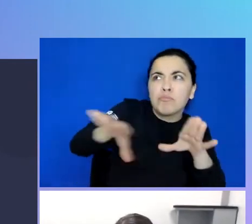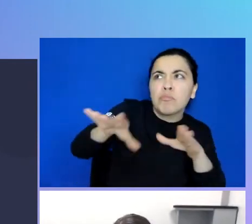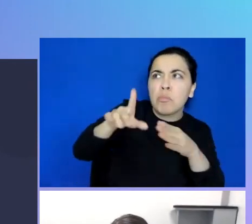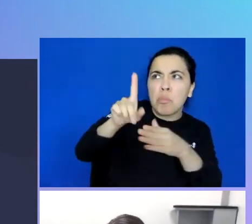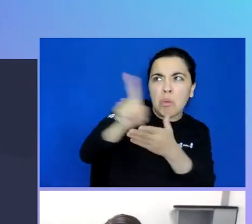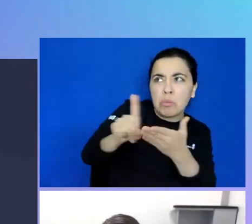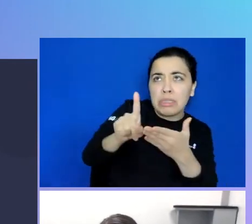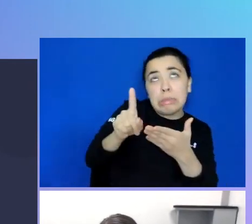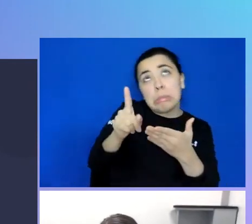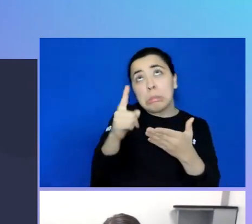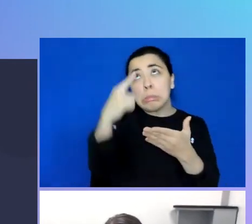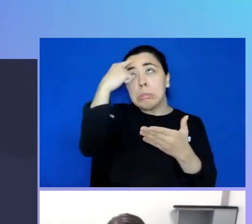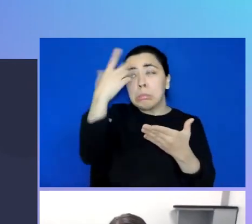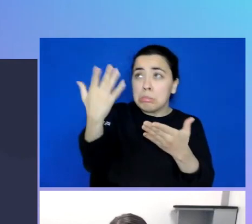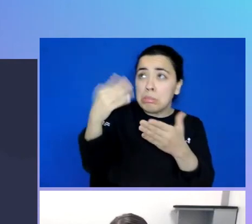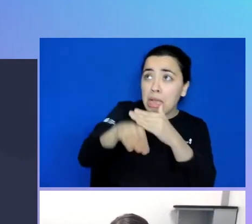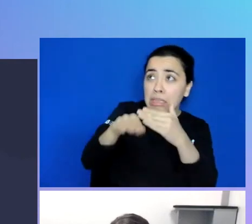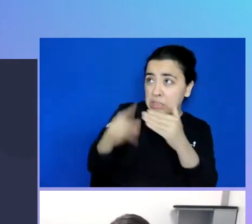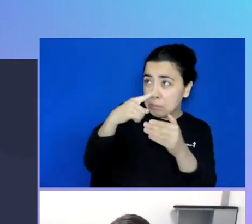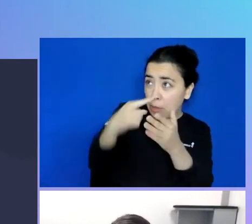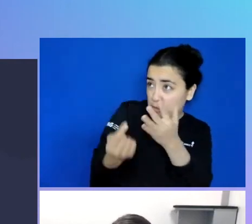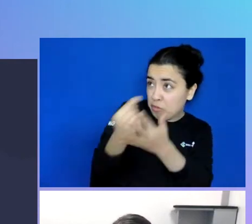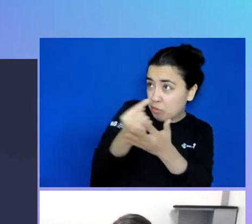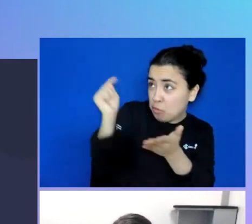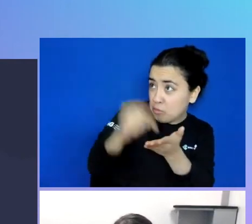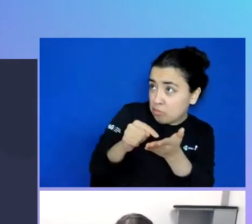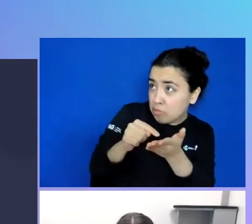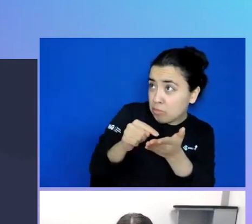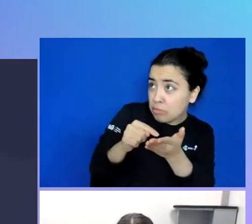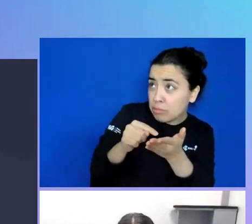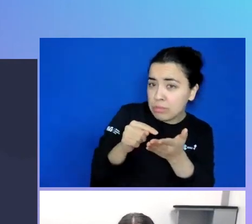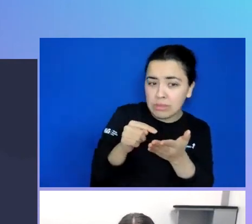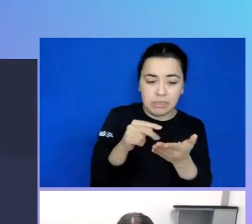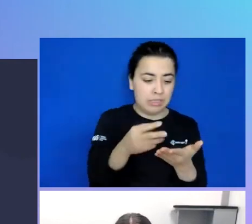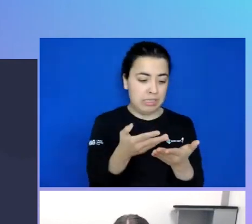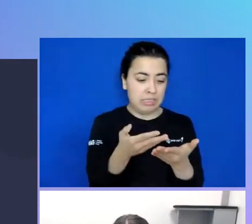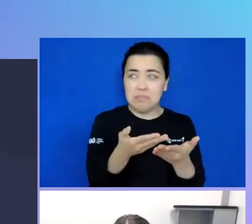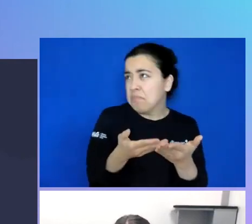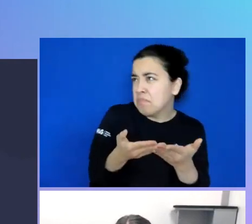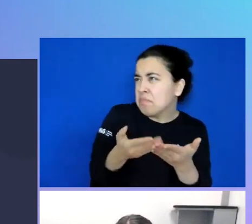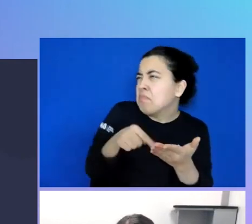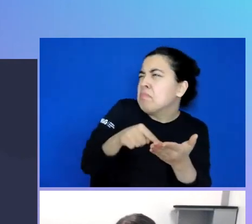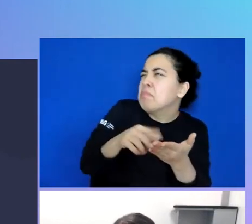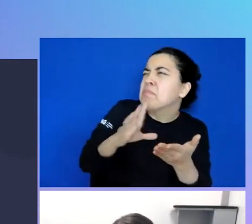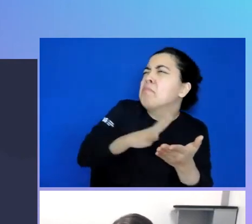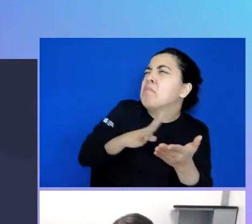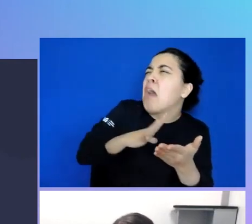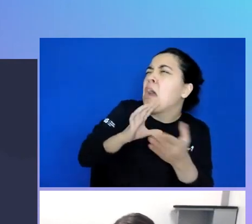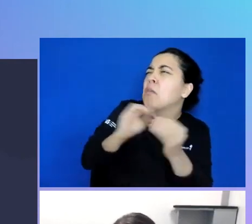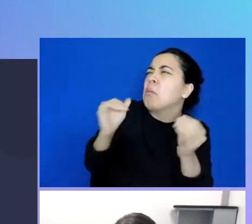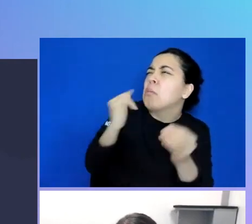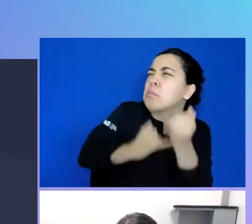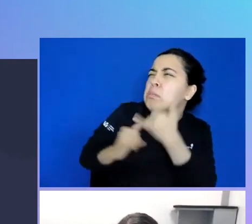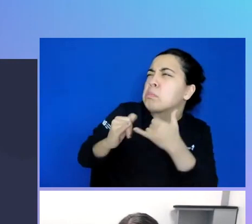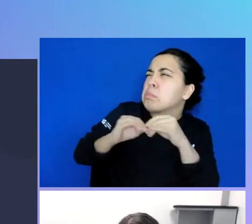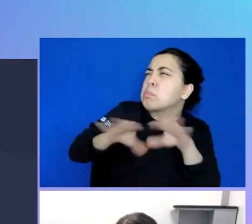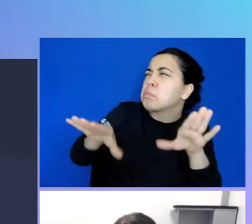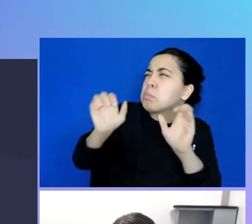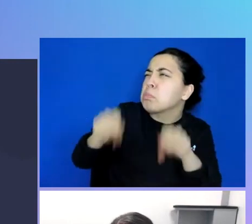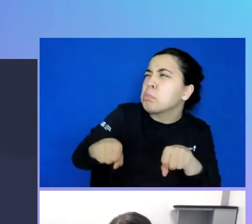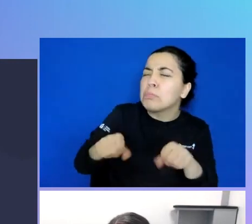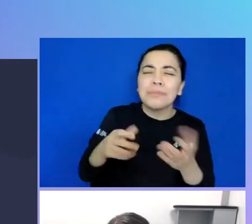should probably get accessibility to review this. And then there won't be any defects, so we'll be good to launch. That's almost